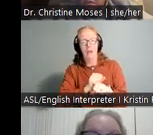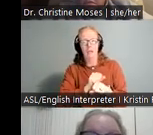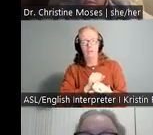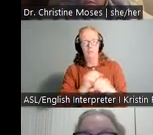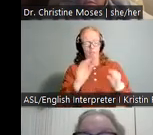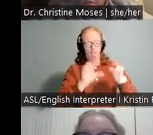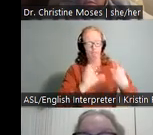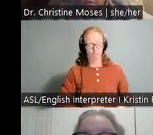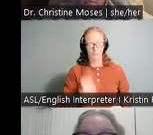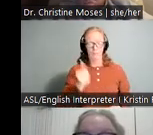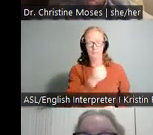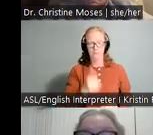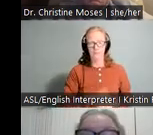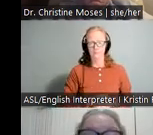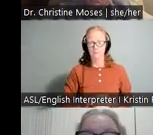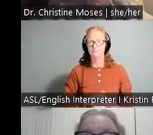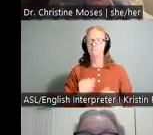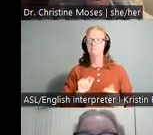together themselves.